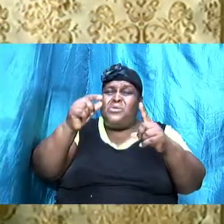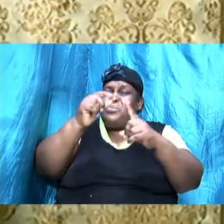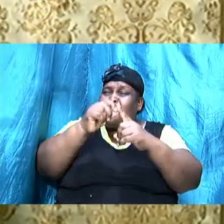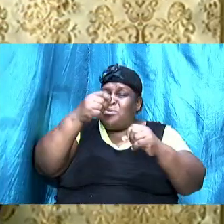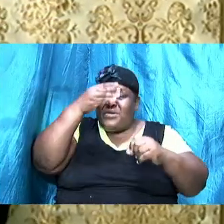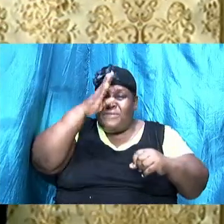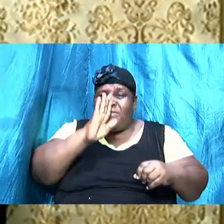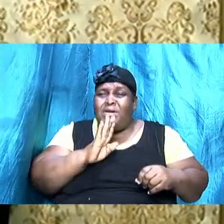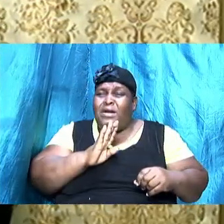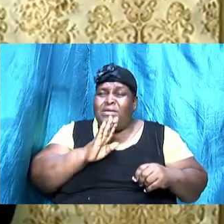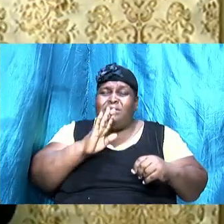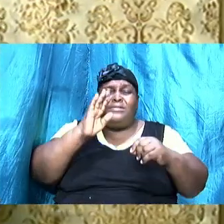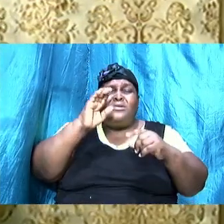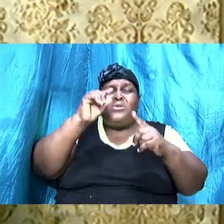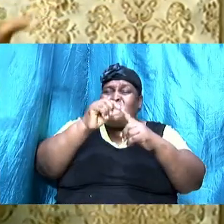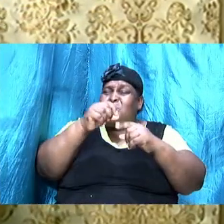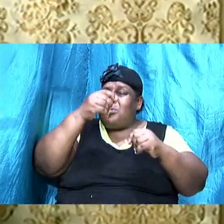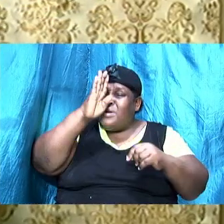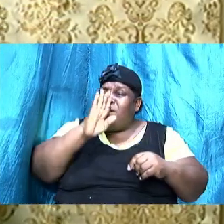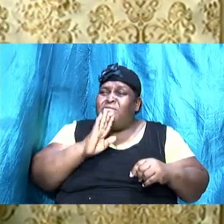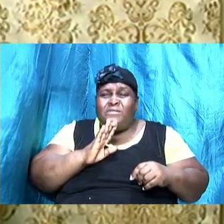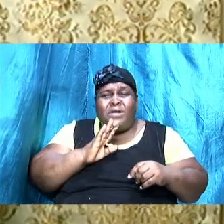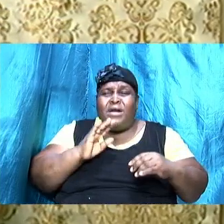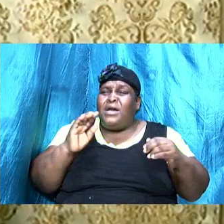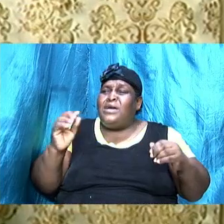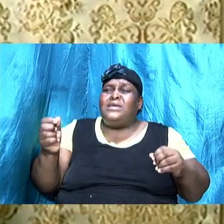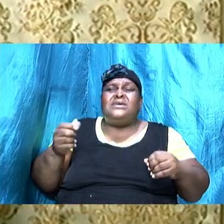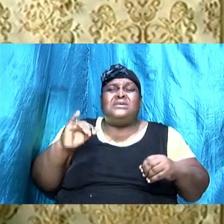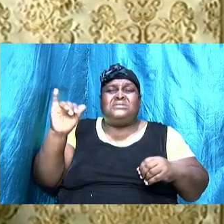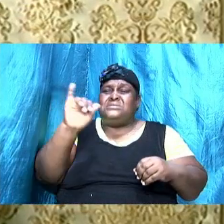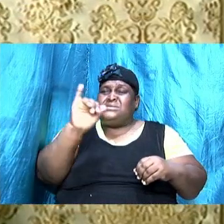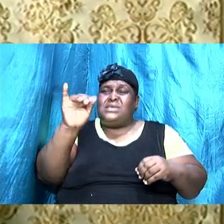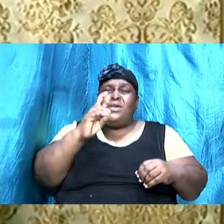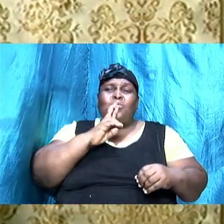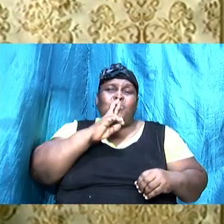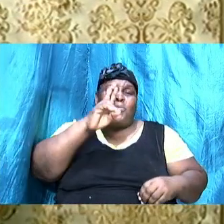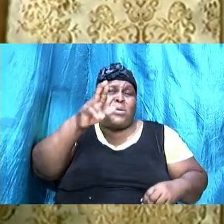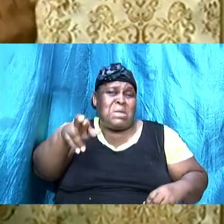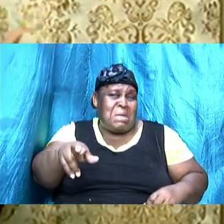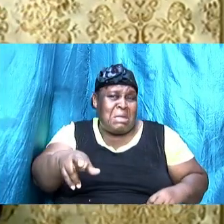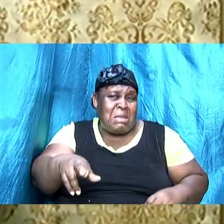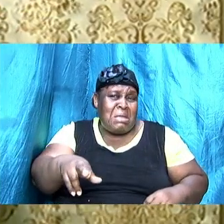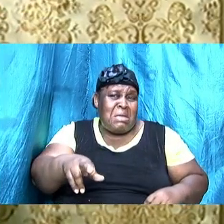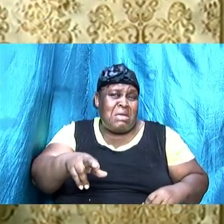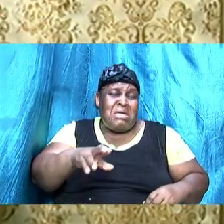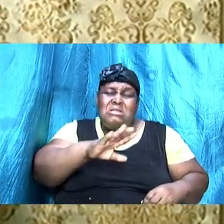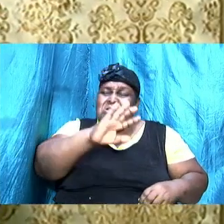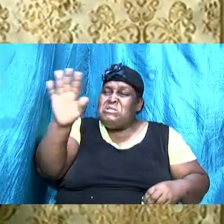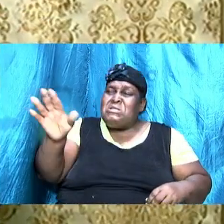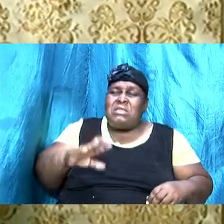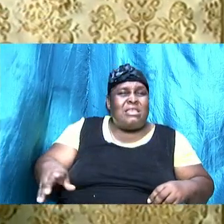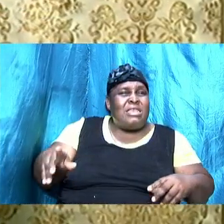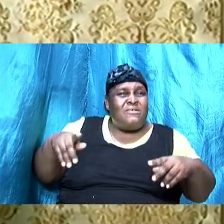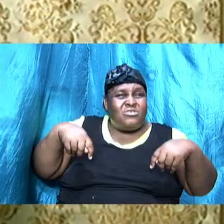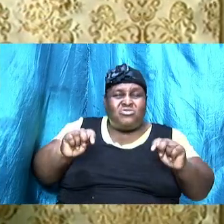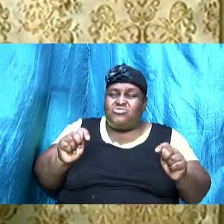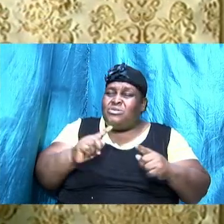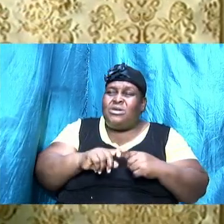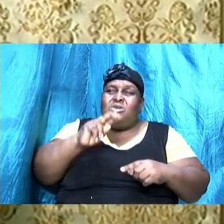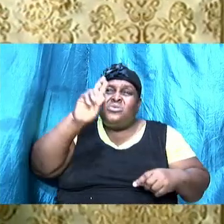equally real, and we must never try to use reality and what